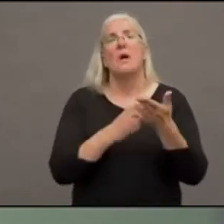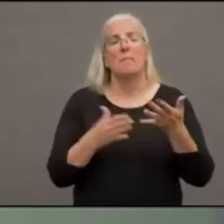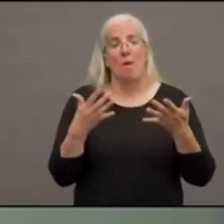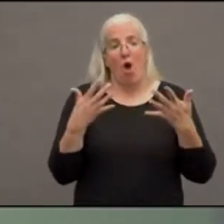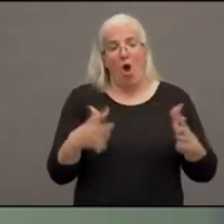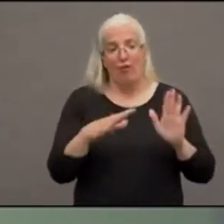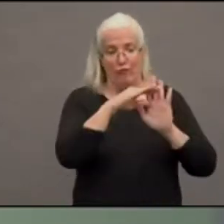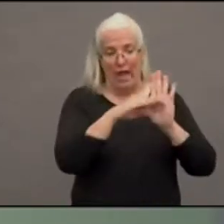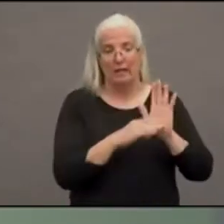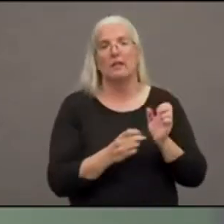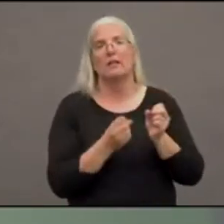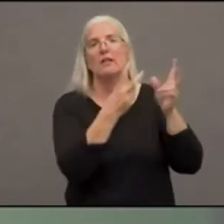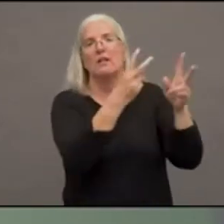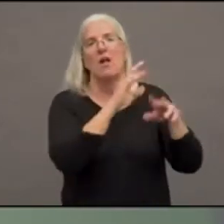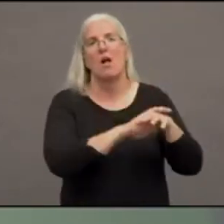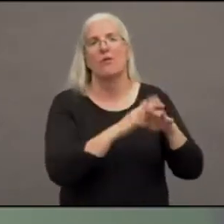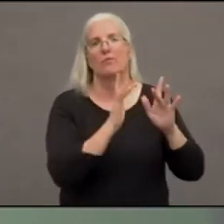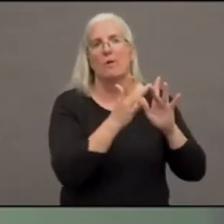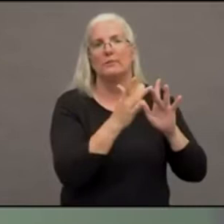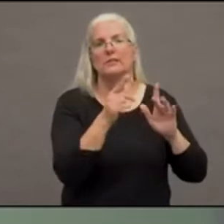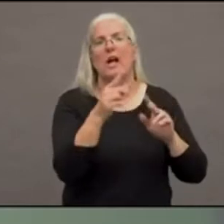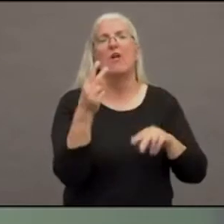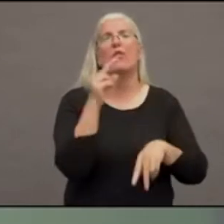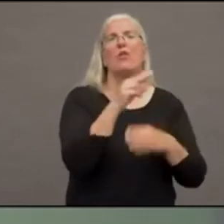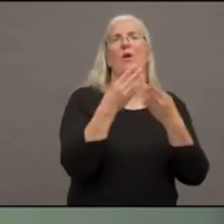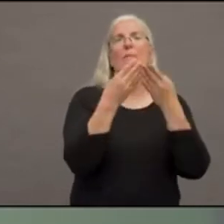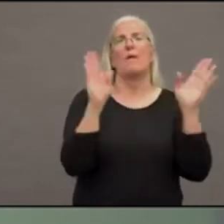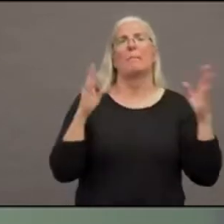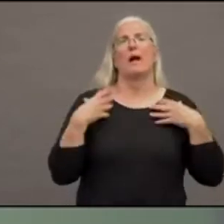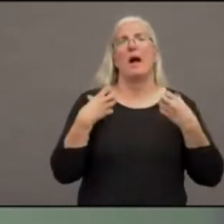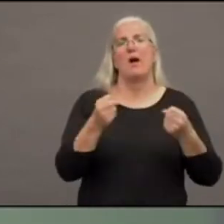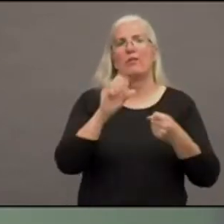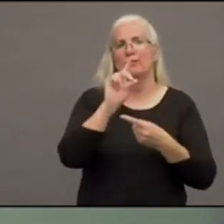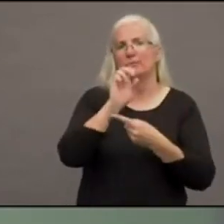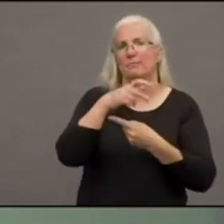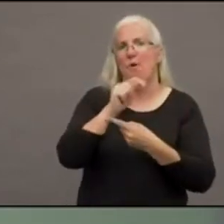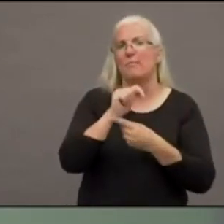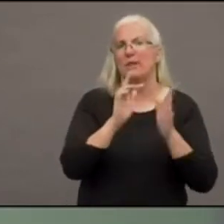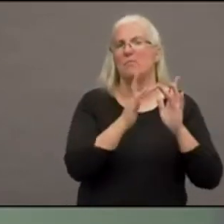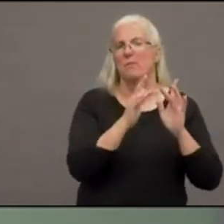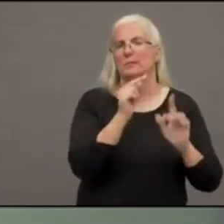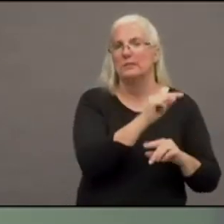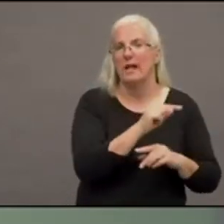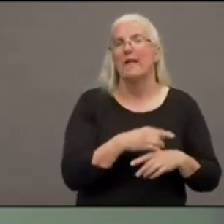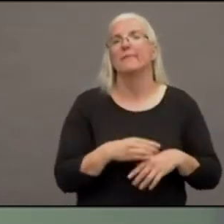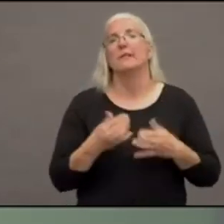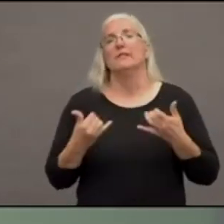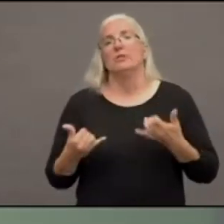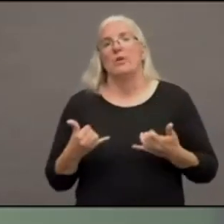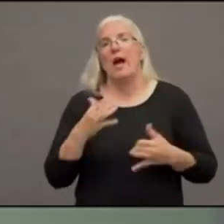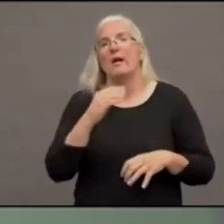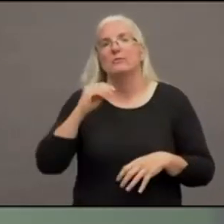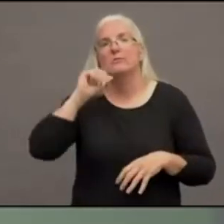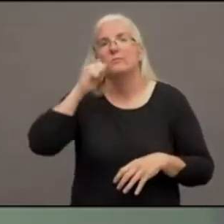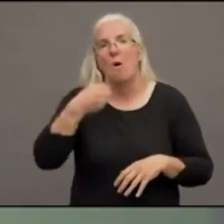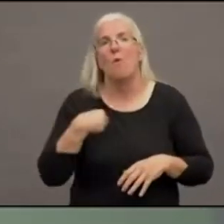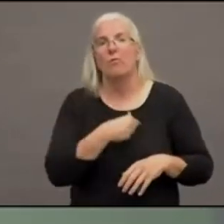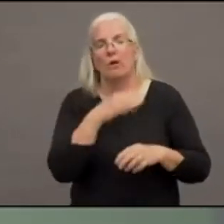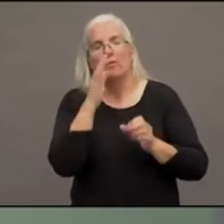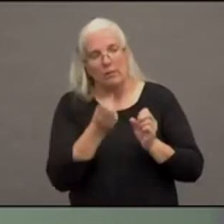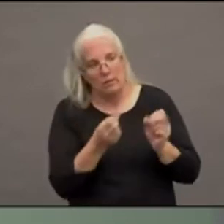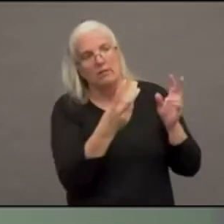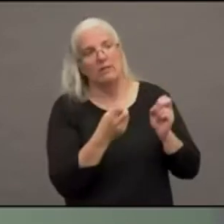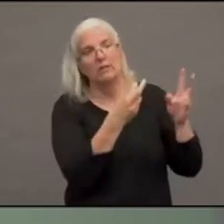the Public Health Department's website, and many others will be coming out today and tomorrow. And the whole team